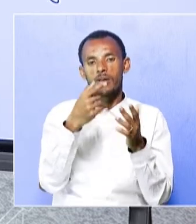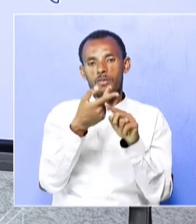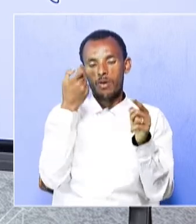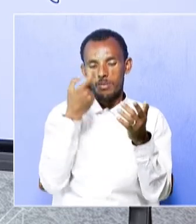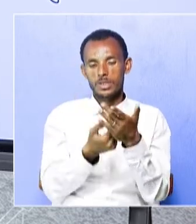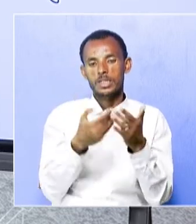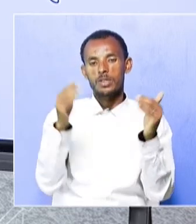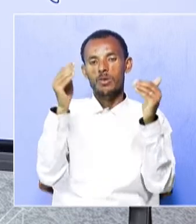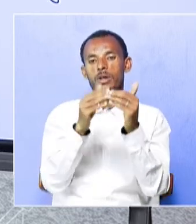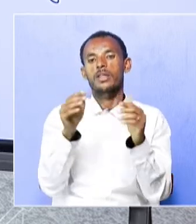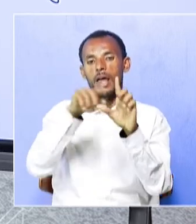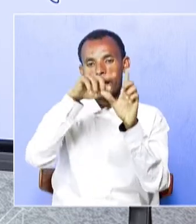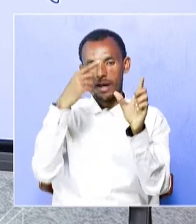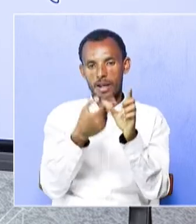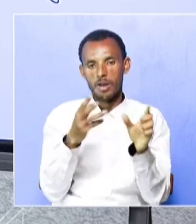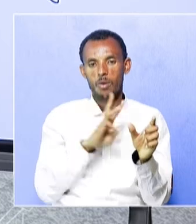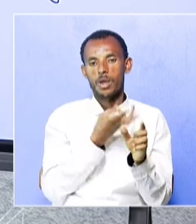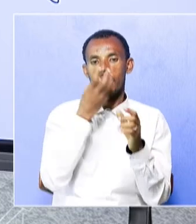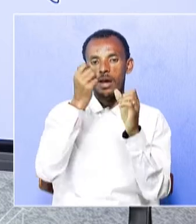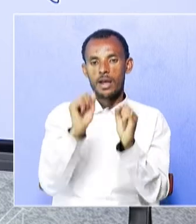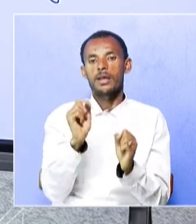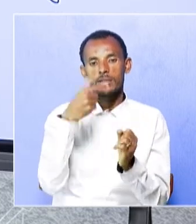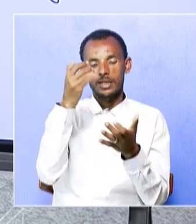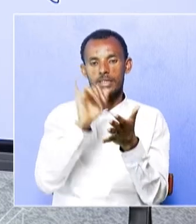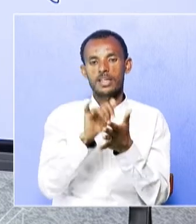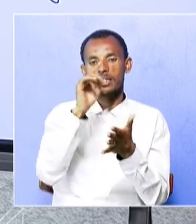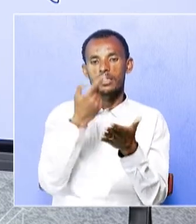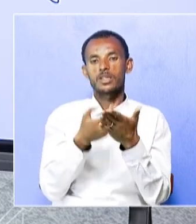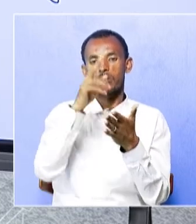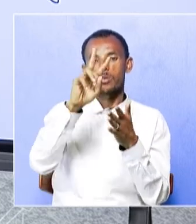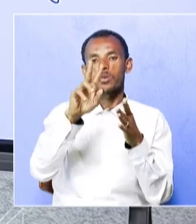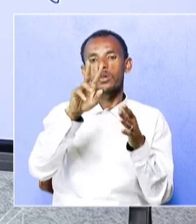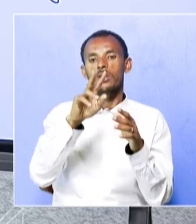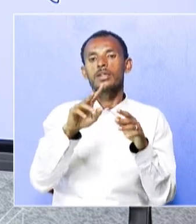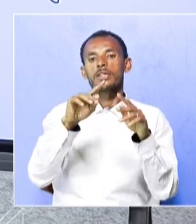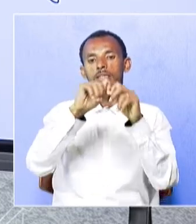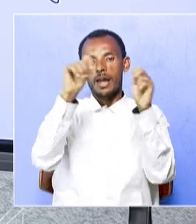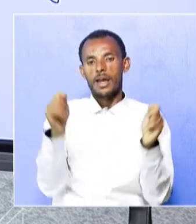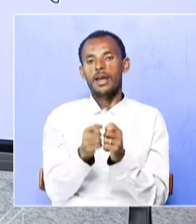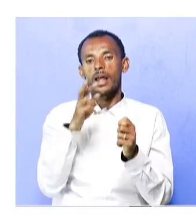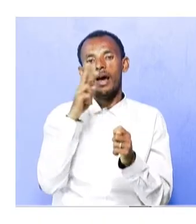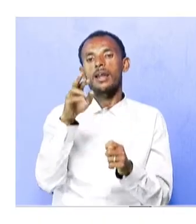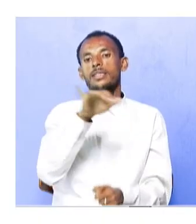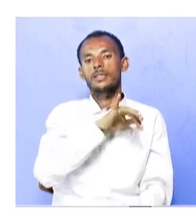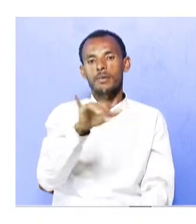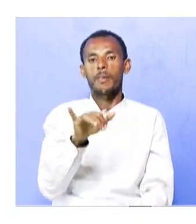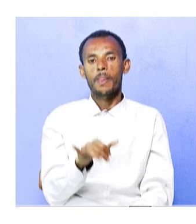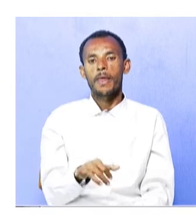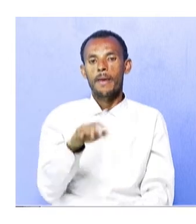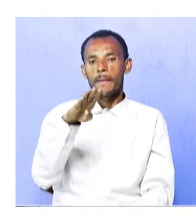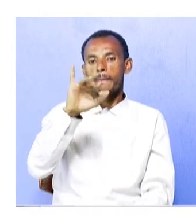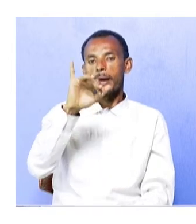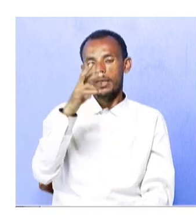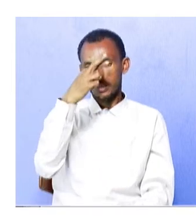two congruent angles, we can say that these two triangles are similar by